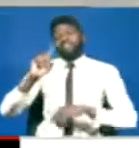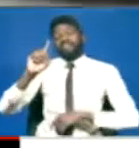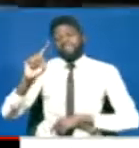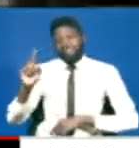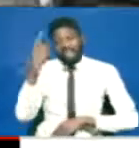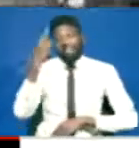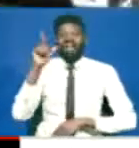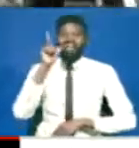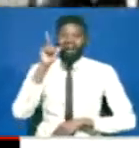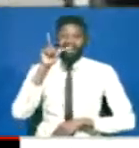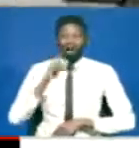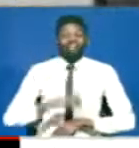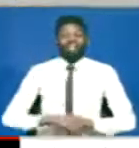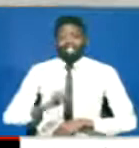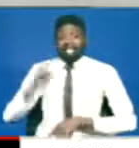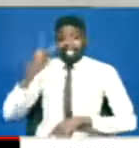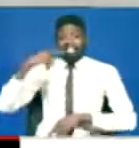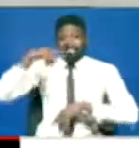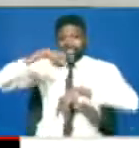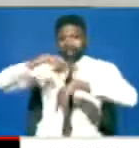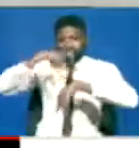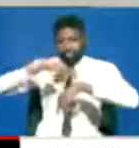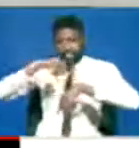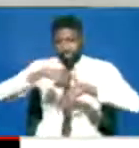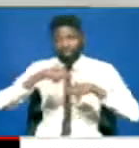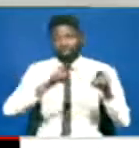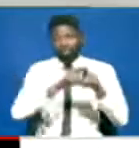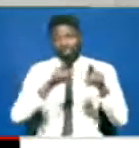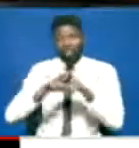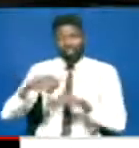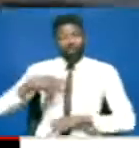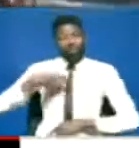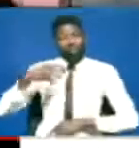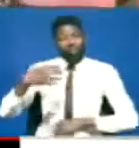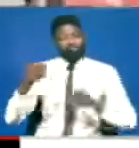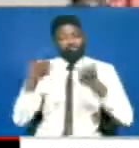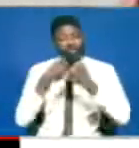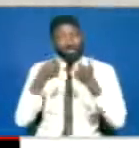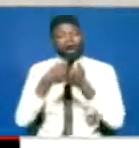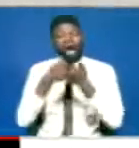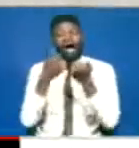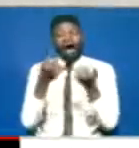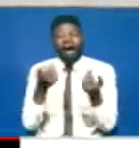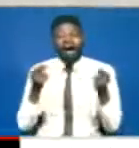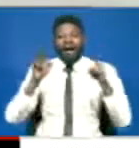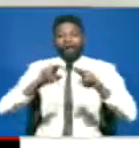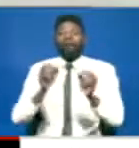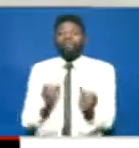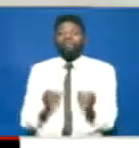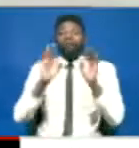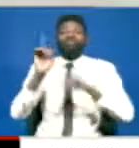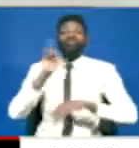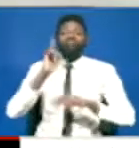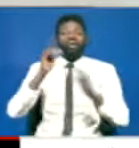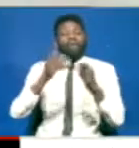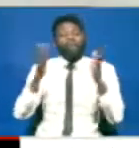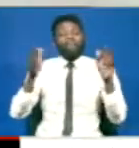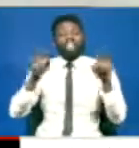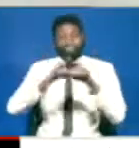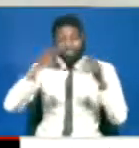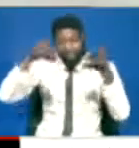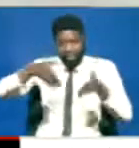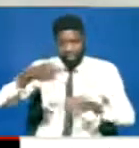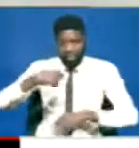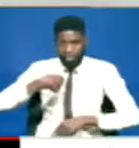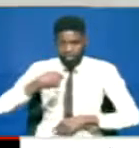of the Commonwealth Games are going to be held, officially to be opened tomorrow. And right here I'm standing